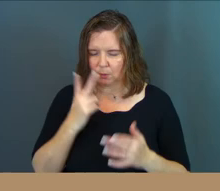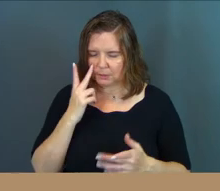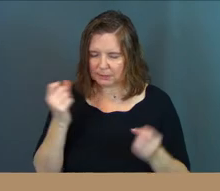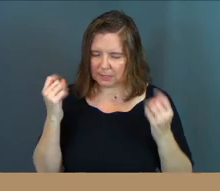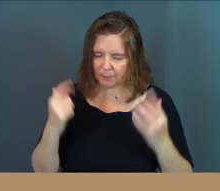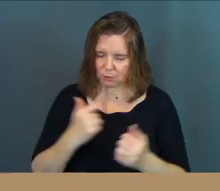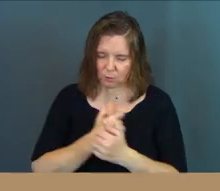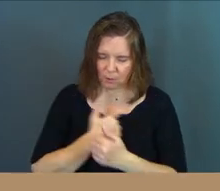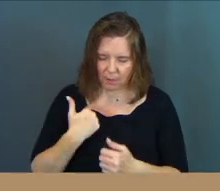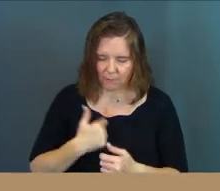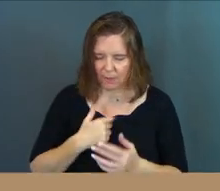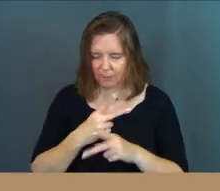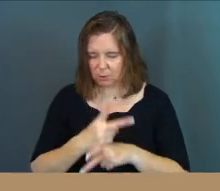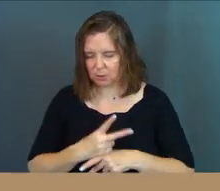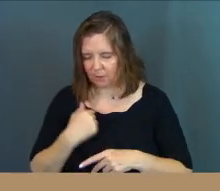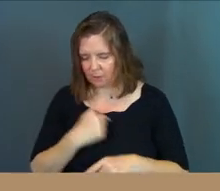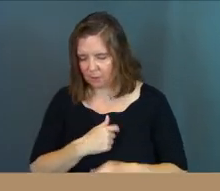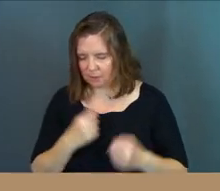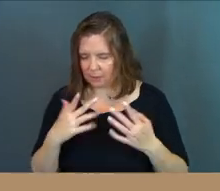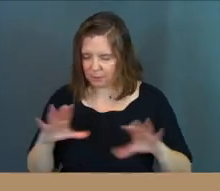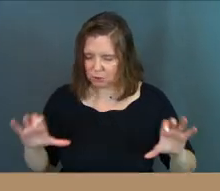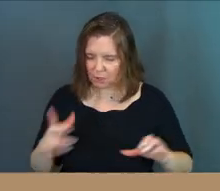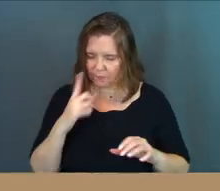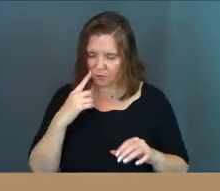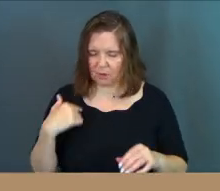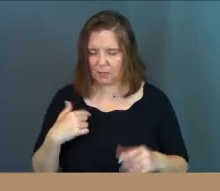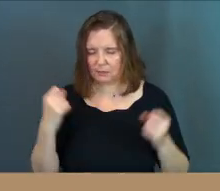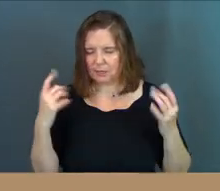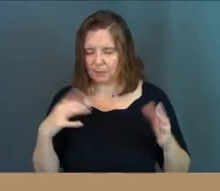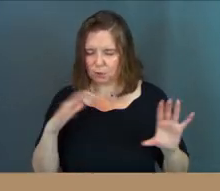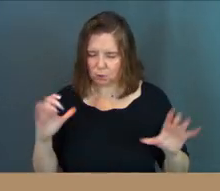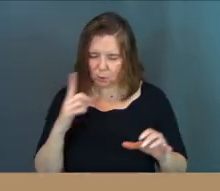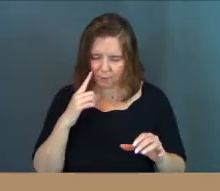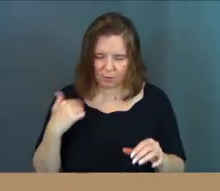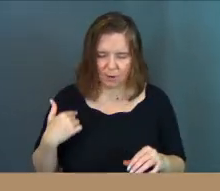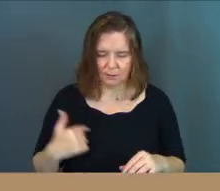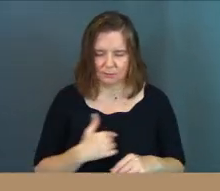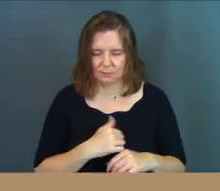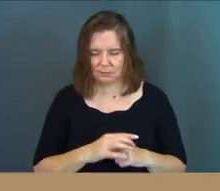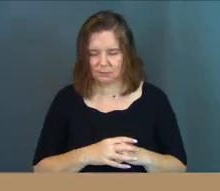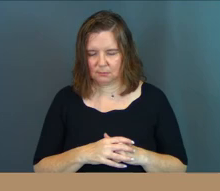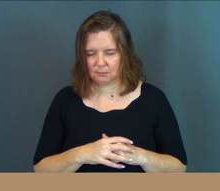we see how much you love us, how much you care for us, how much you've done for us, how much you do for us.